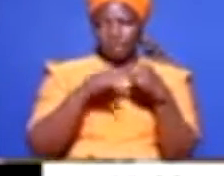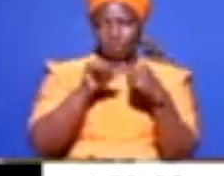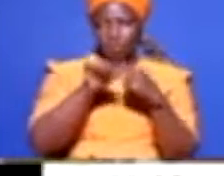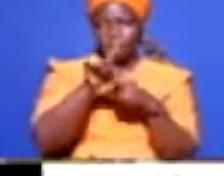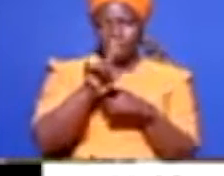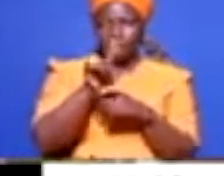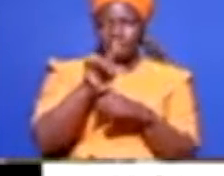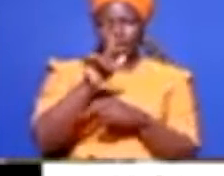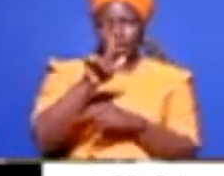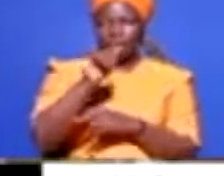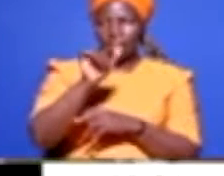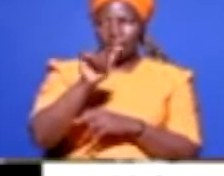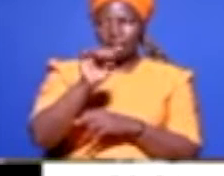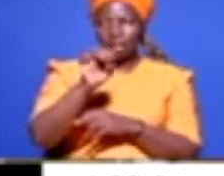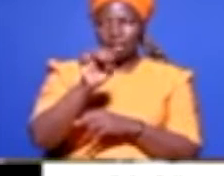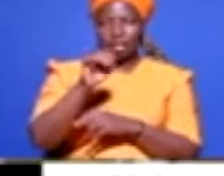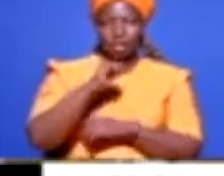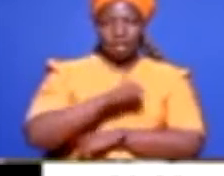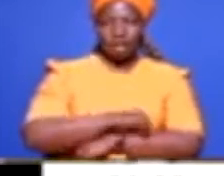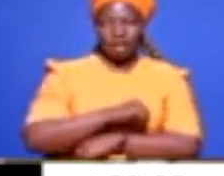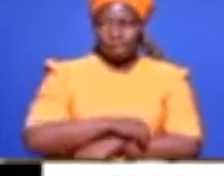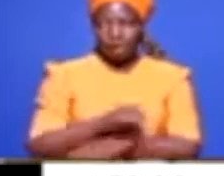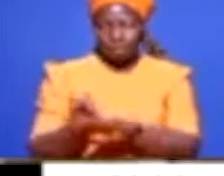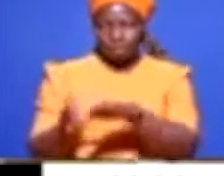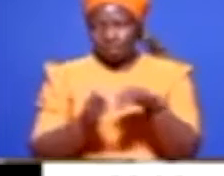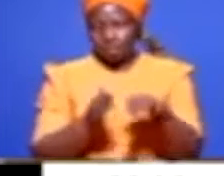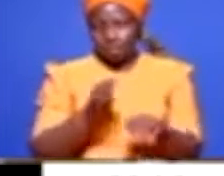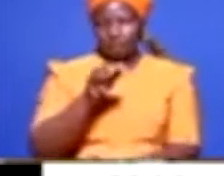Number six, Mwendo Cecily Mudeu,